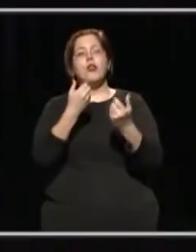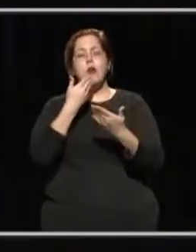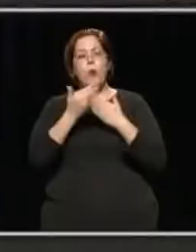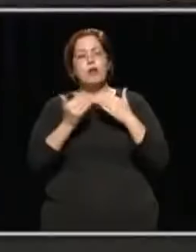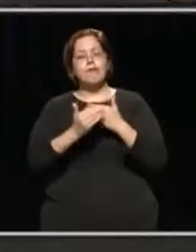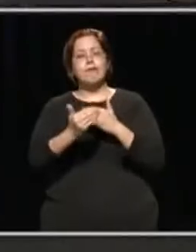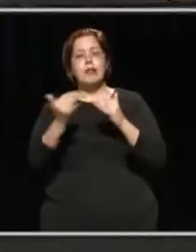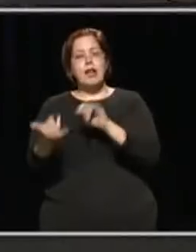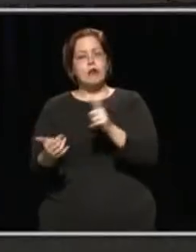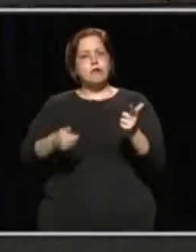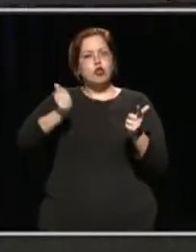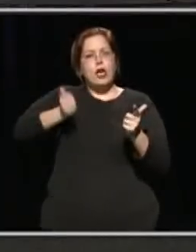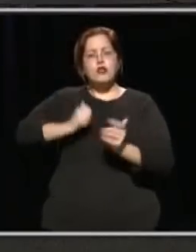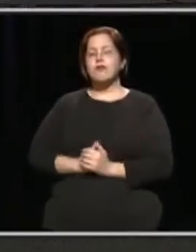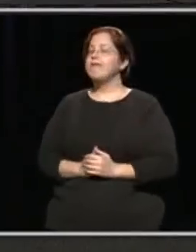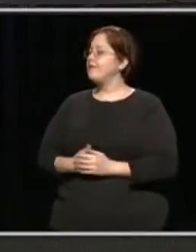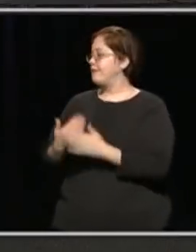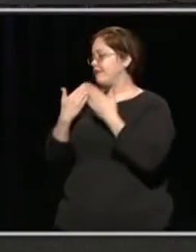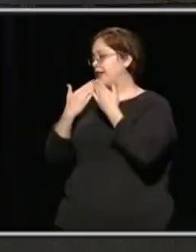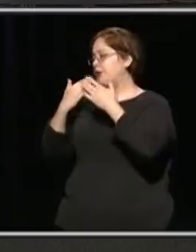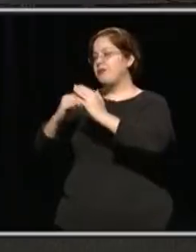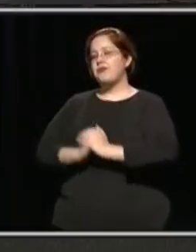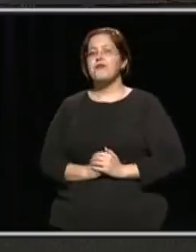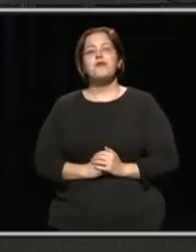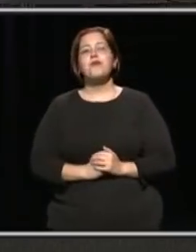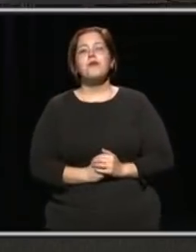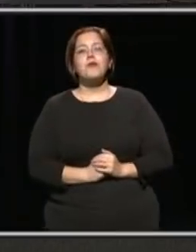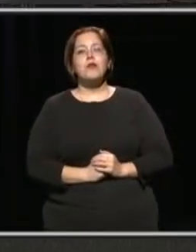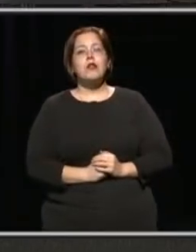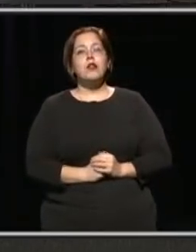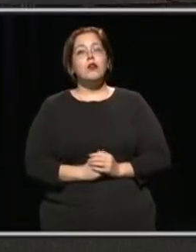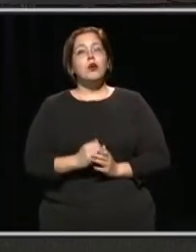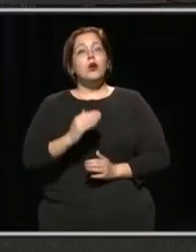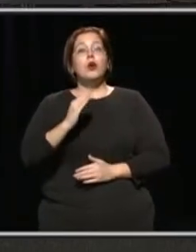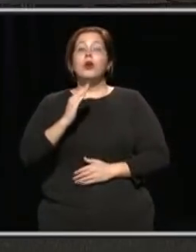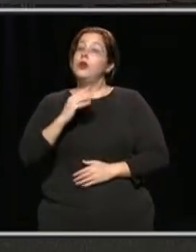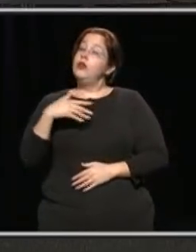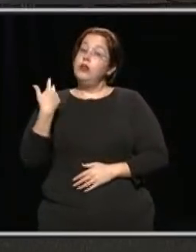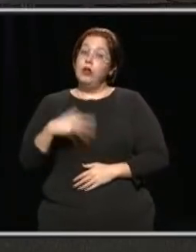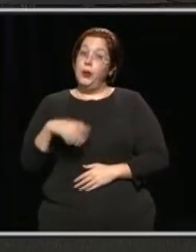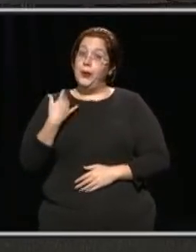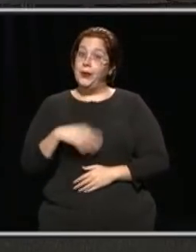So I'll turn it over now to Judge Wolff. Thanks, Mayor. We're going to be in for